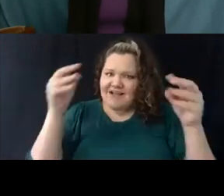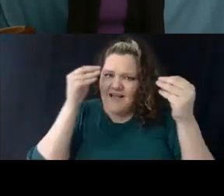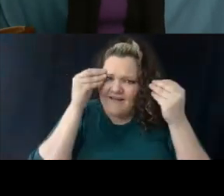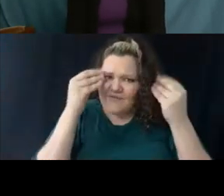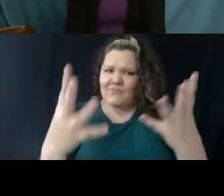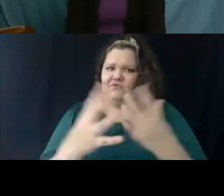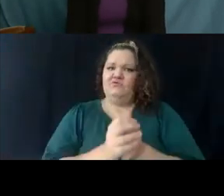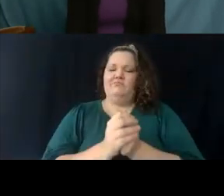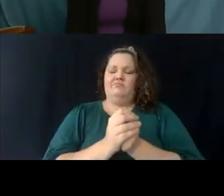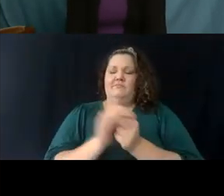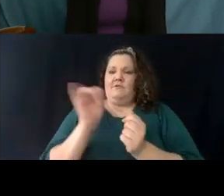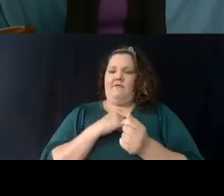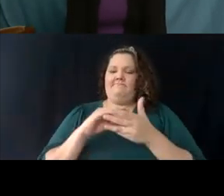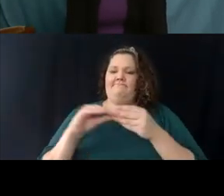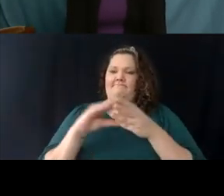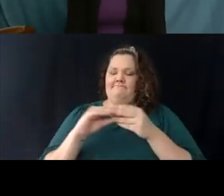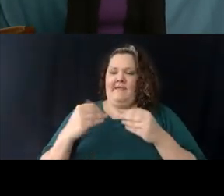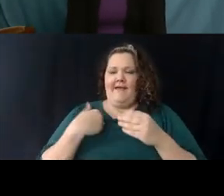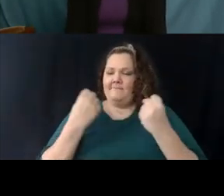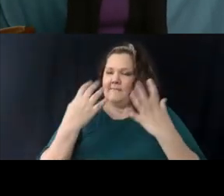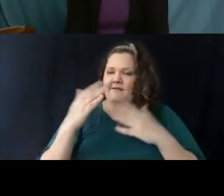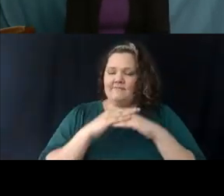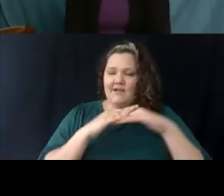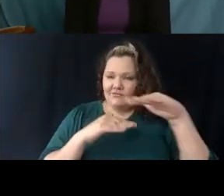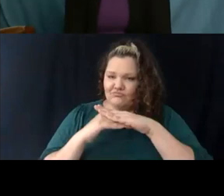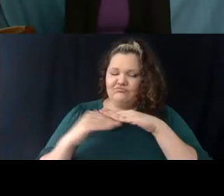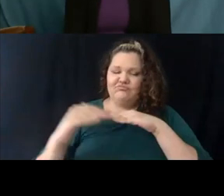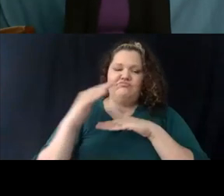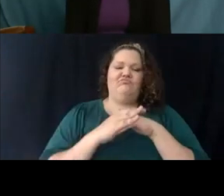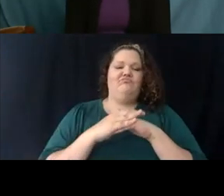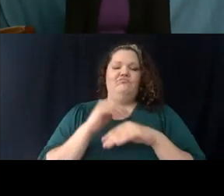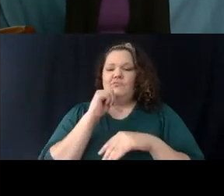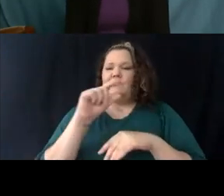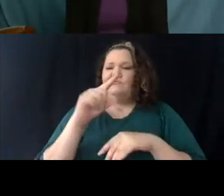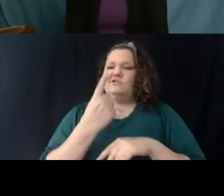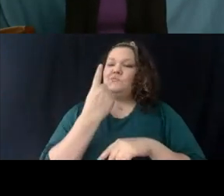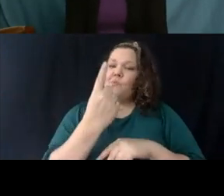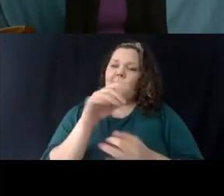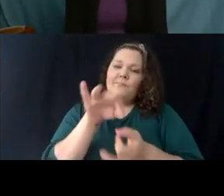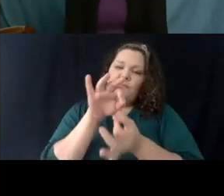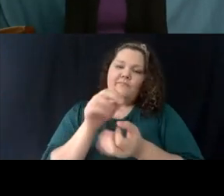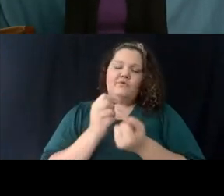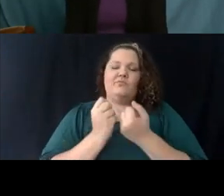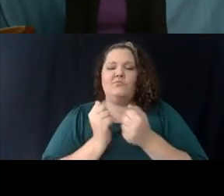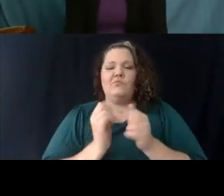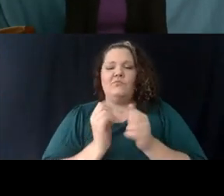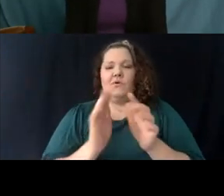first step. It's very important. Spend time searching for that information. As I said, it's a very nuanced community. There's